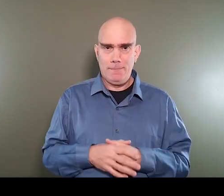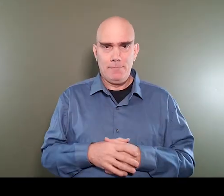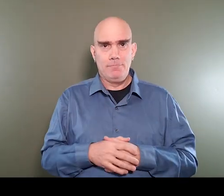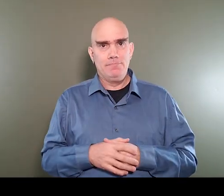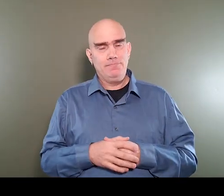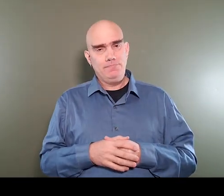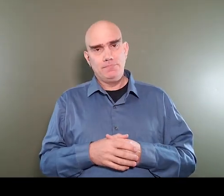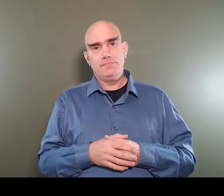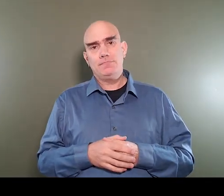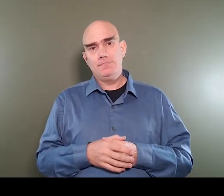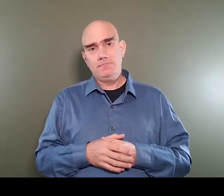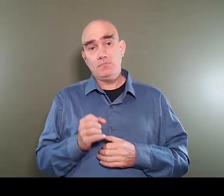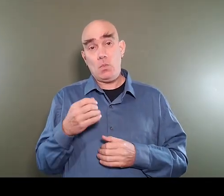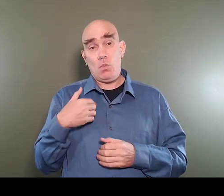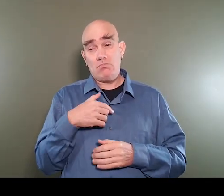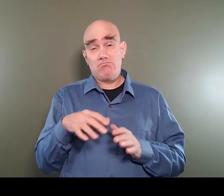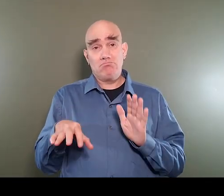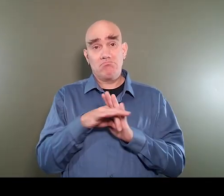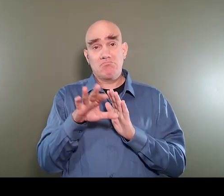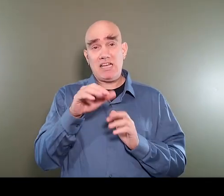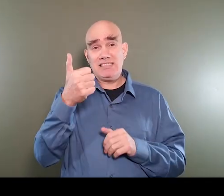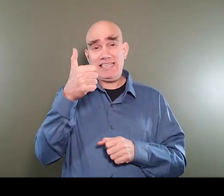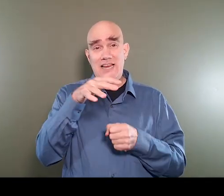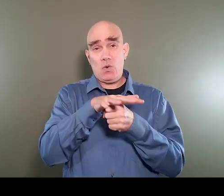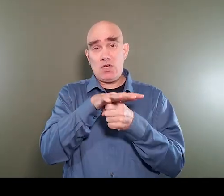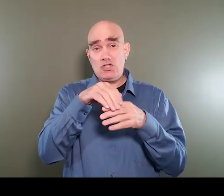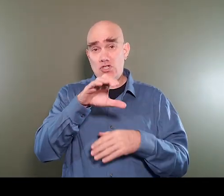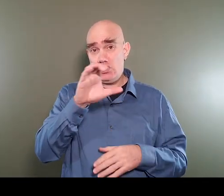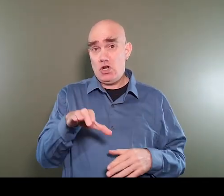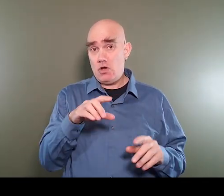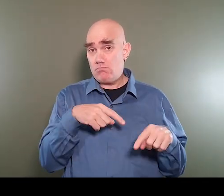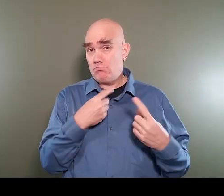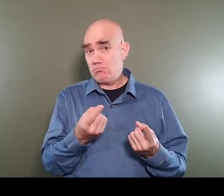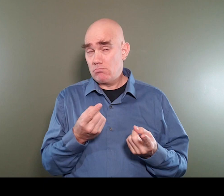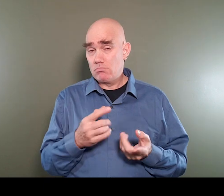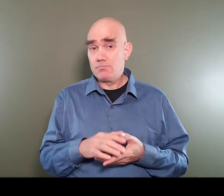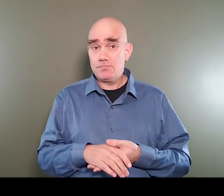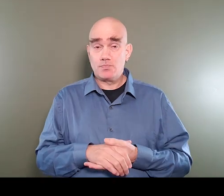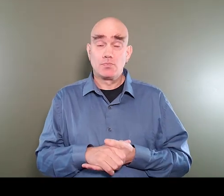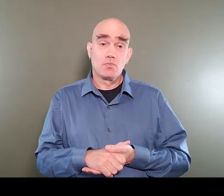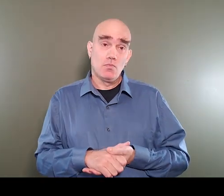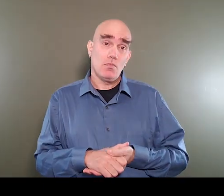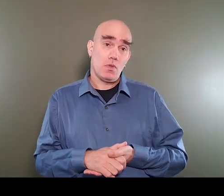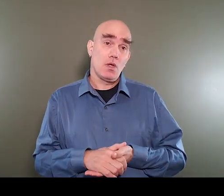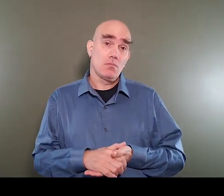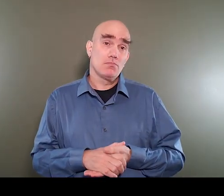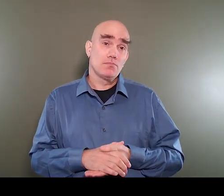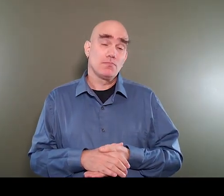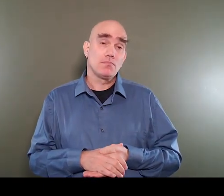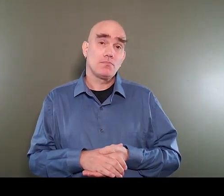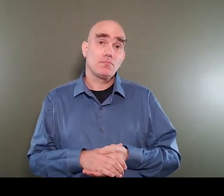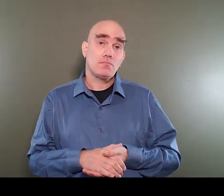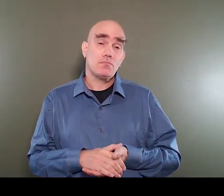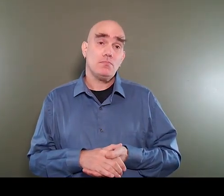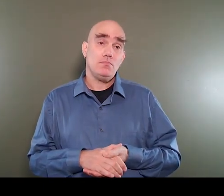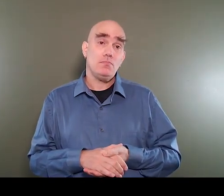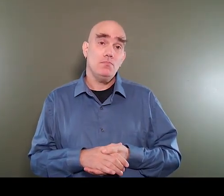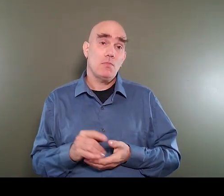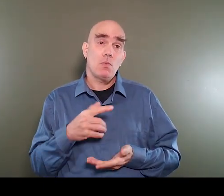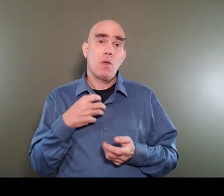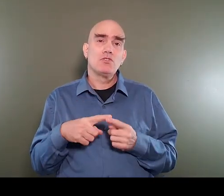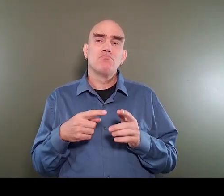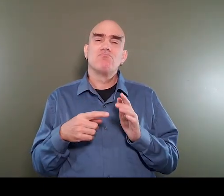disability-friendly city. And so we've come up with a list of about 10 locations